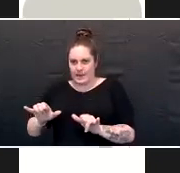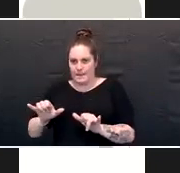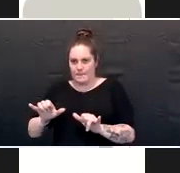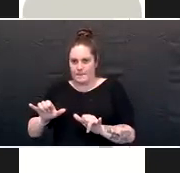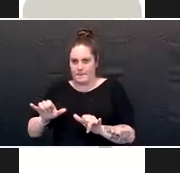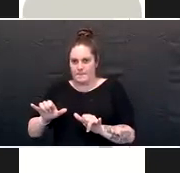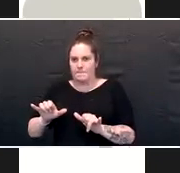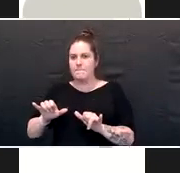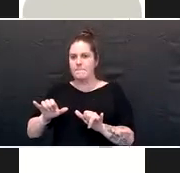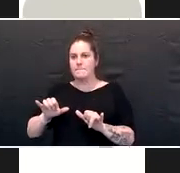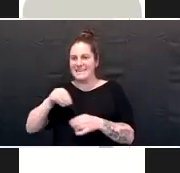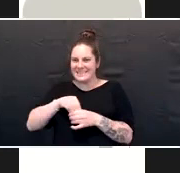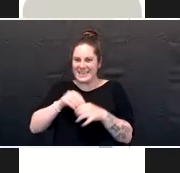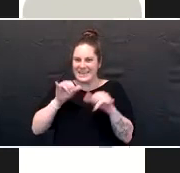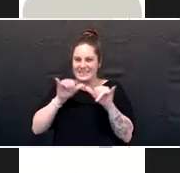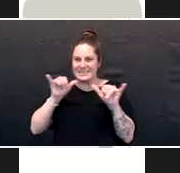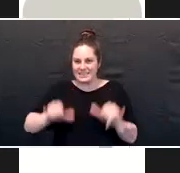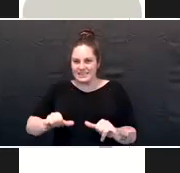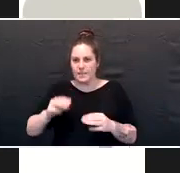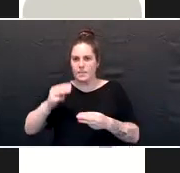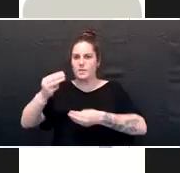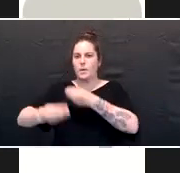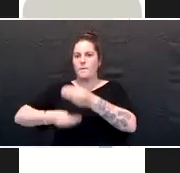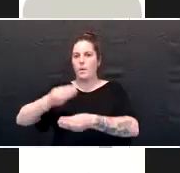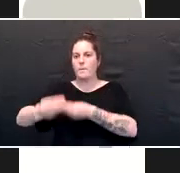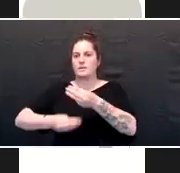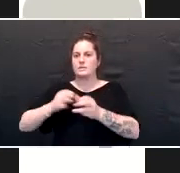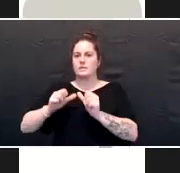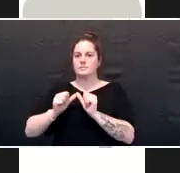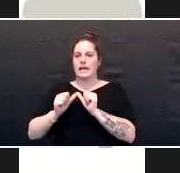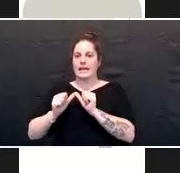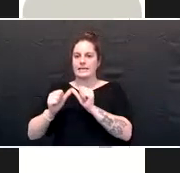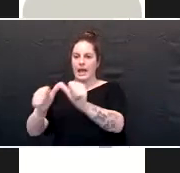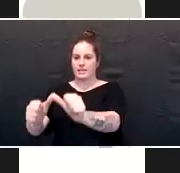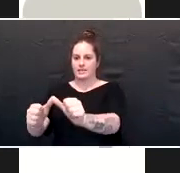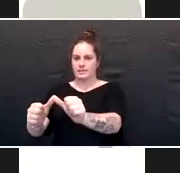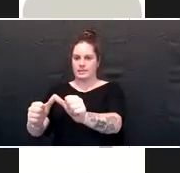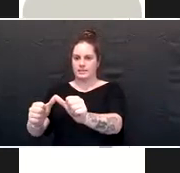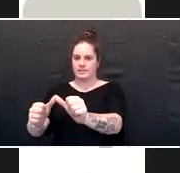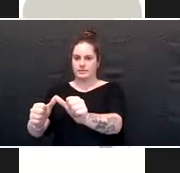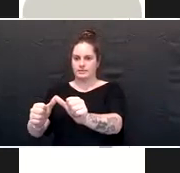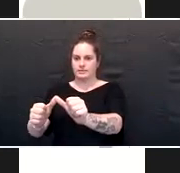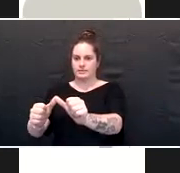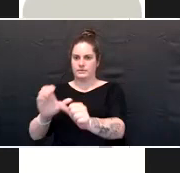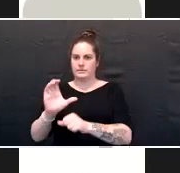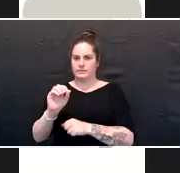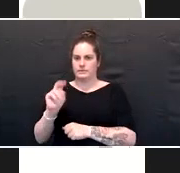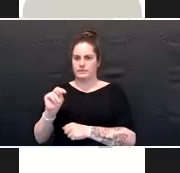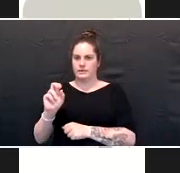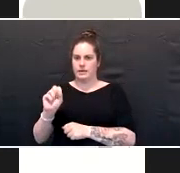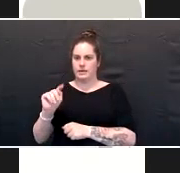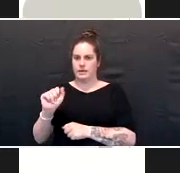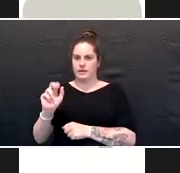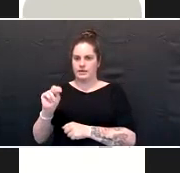system, the momentum remains constant. So when we look at this closed in